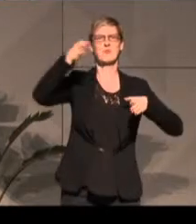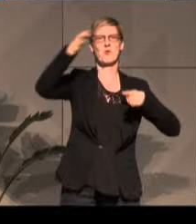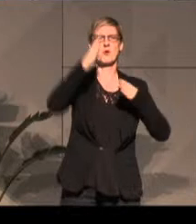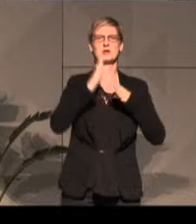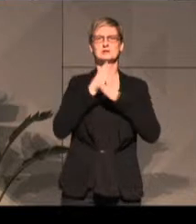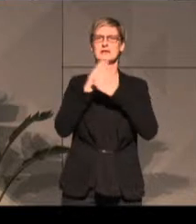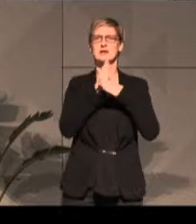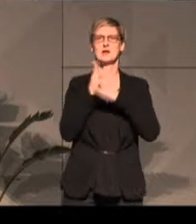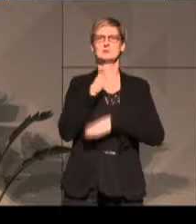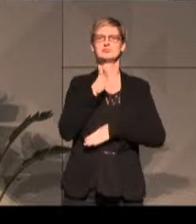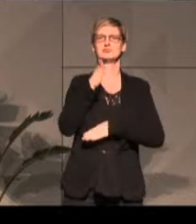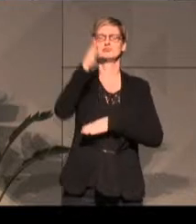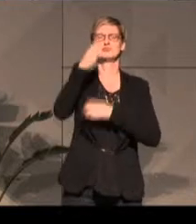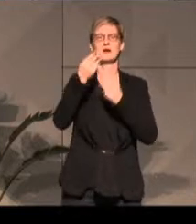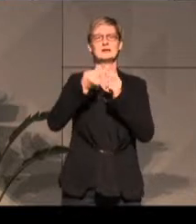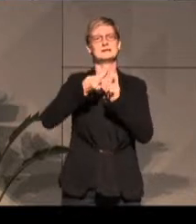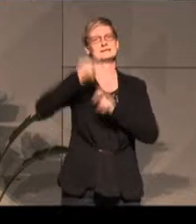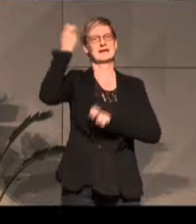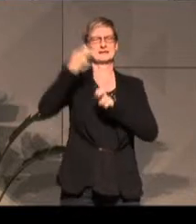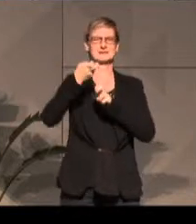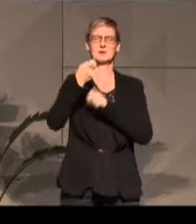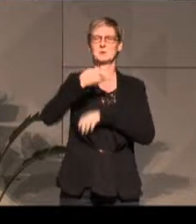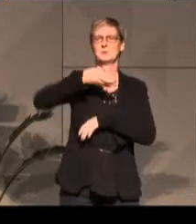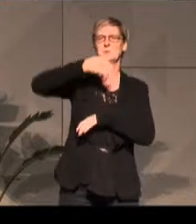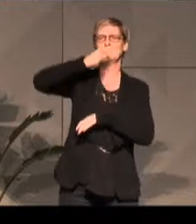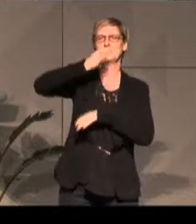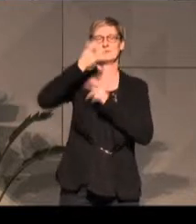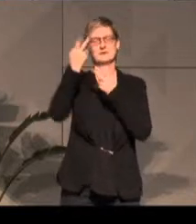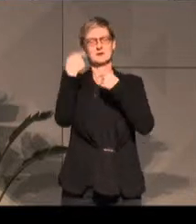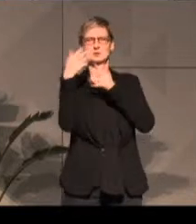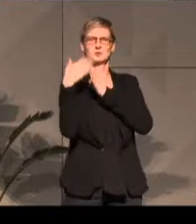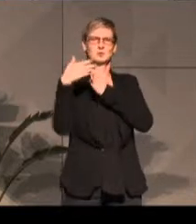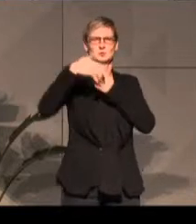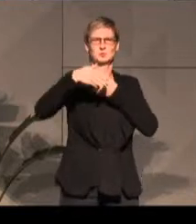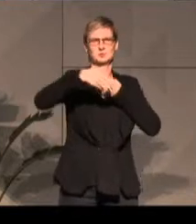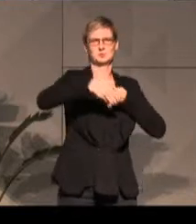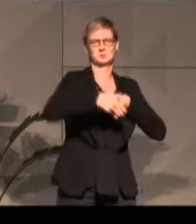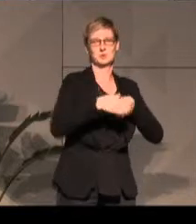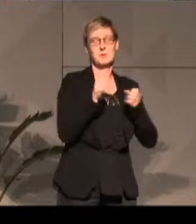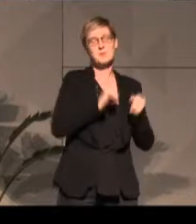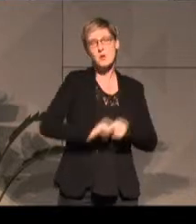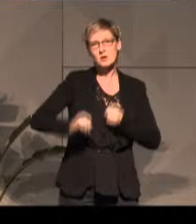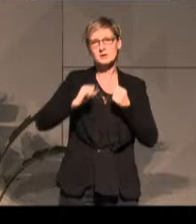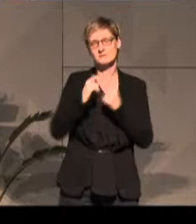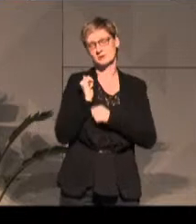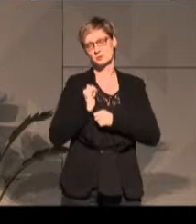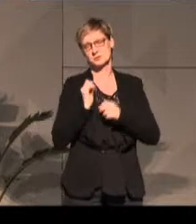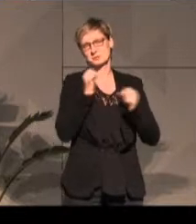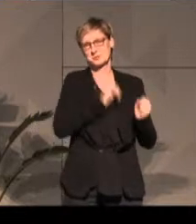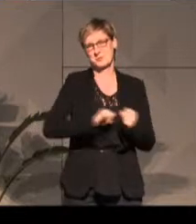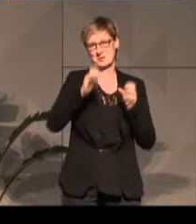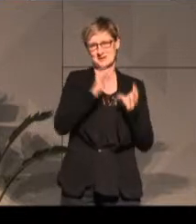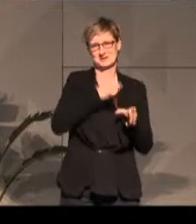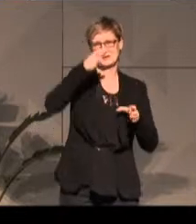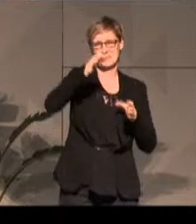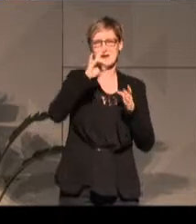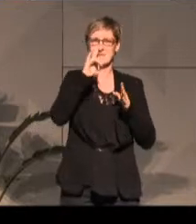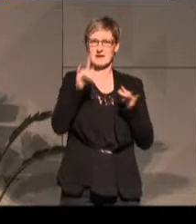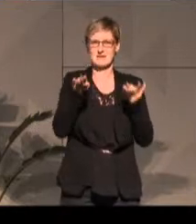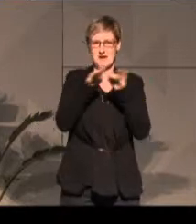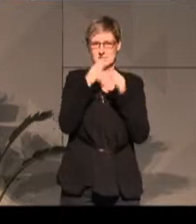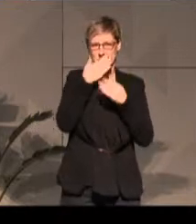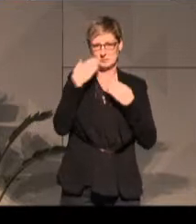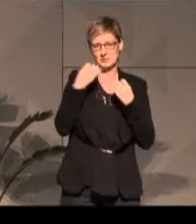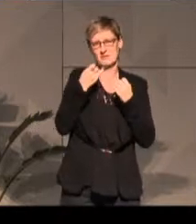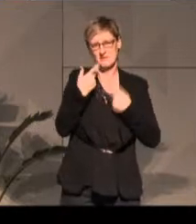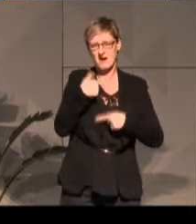Hamburg sailing to the North Pole with a sailing yacht. It would be no problem at all. So this is a development that comes ahead of us, and we